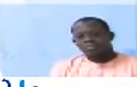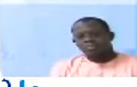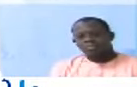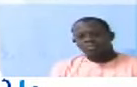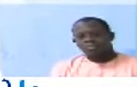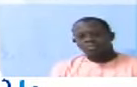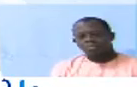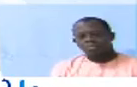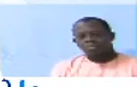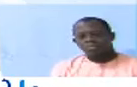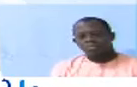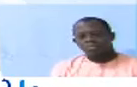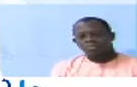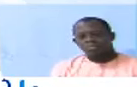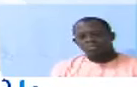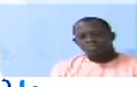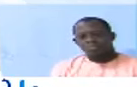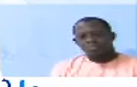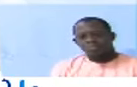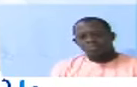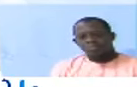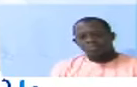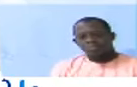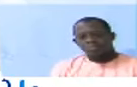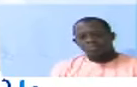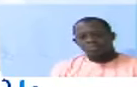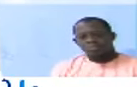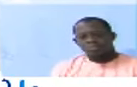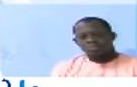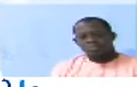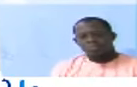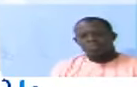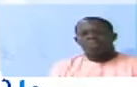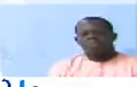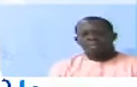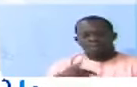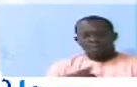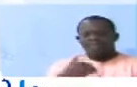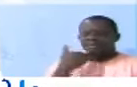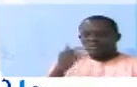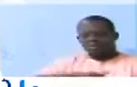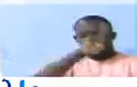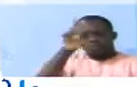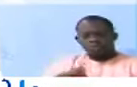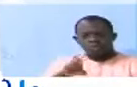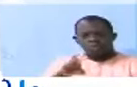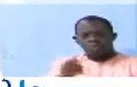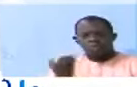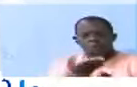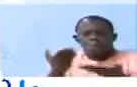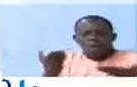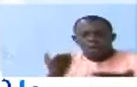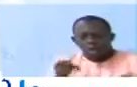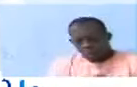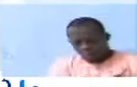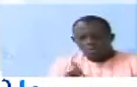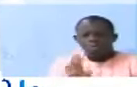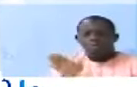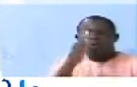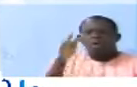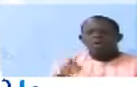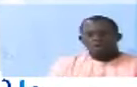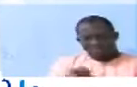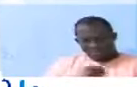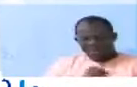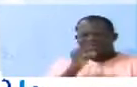nyanta kafla nyoma jang nyanta kafla nyoma janale. I asked him, where are we going to? He said to